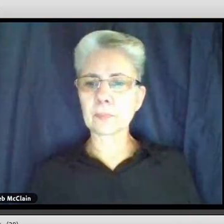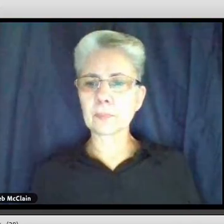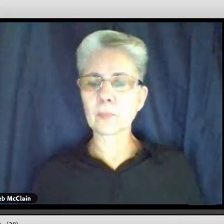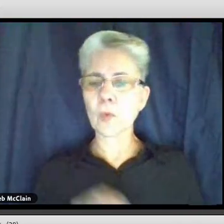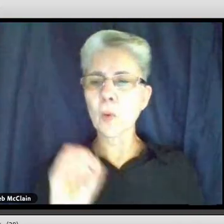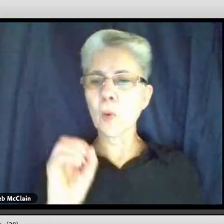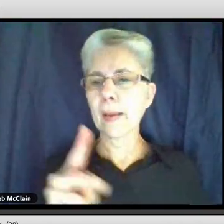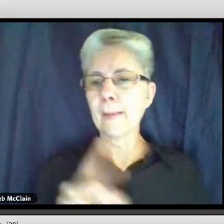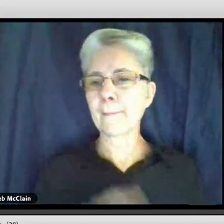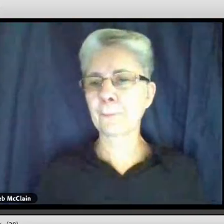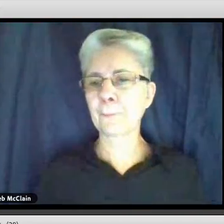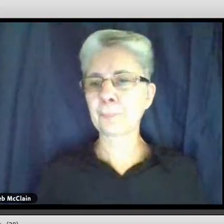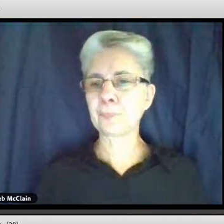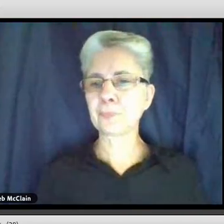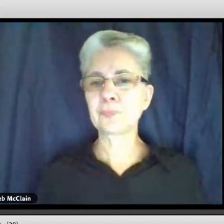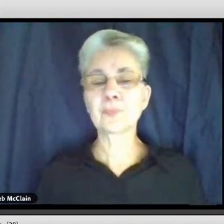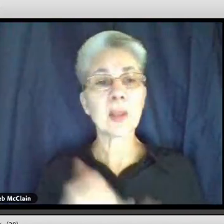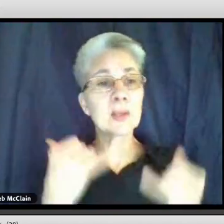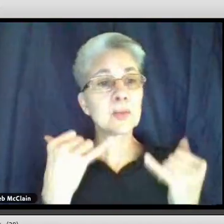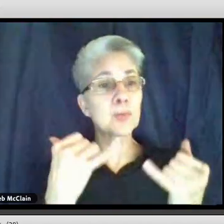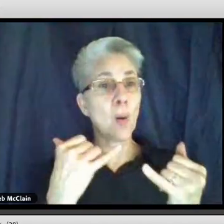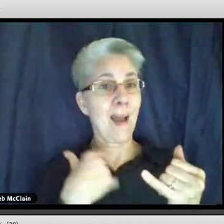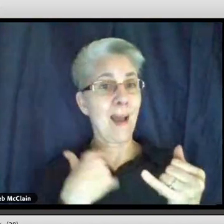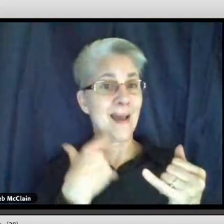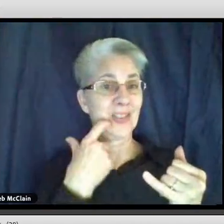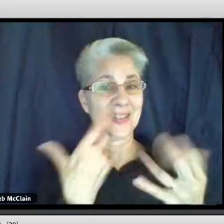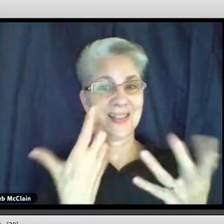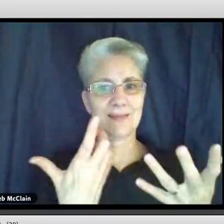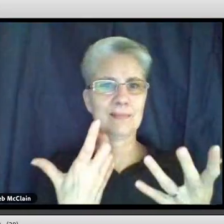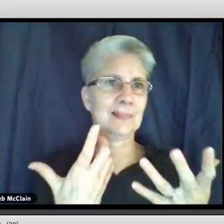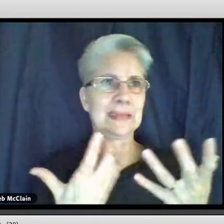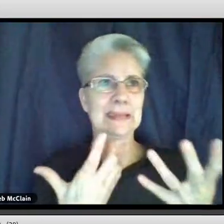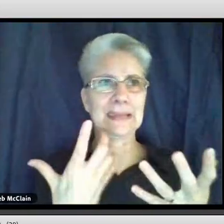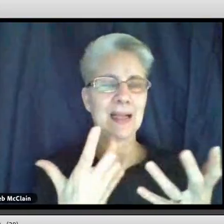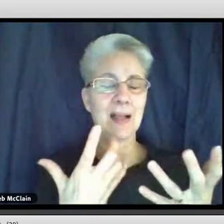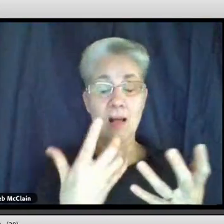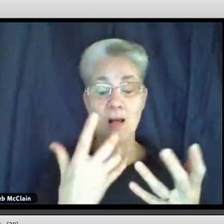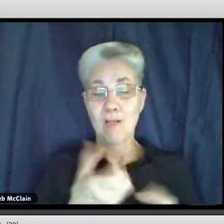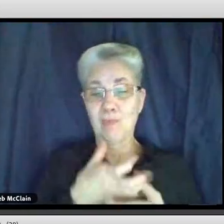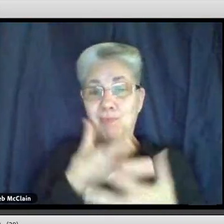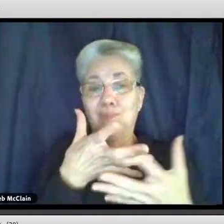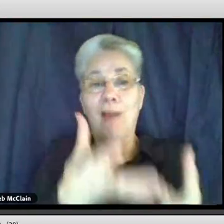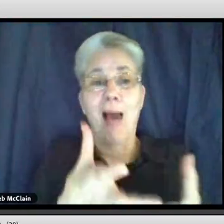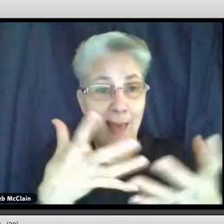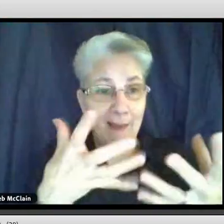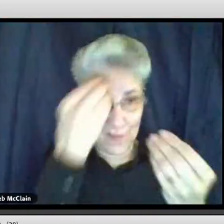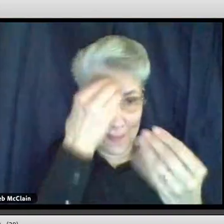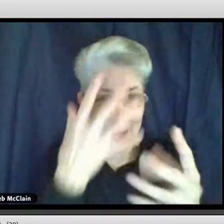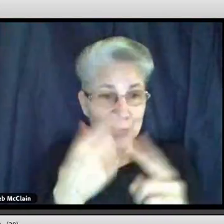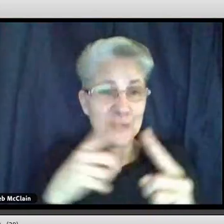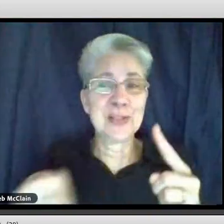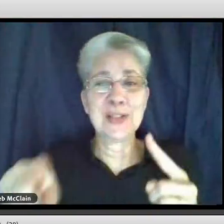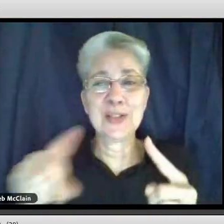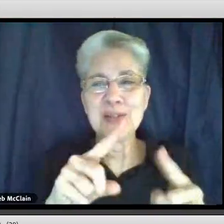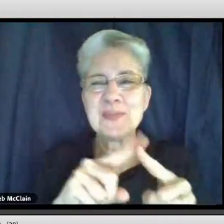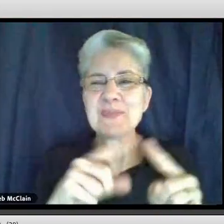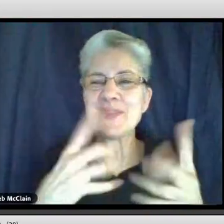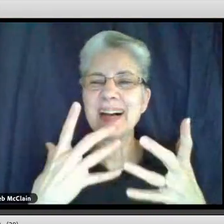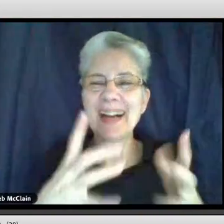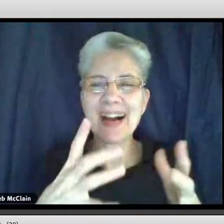Okay. So I just threw lots of information at you all, but I don't want